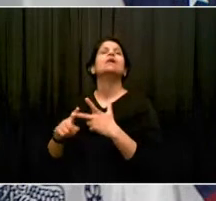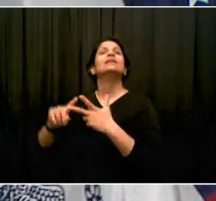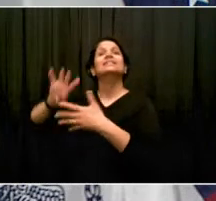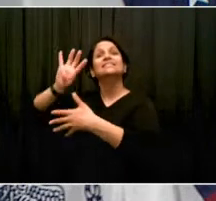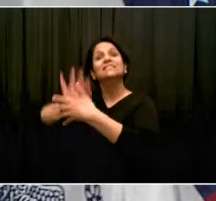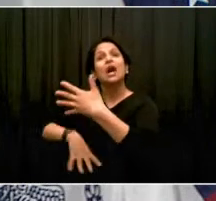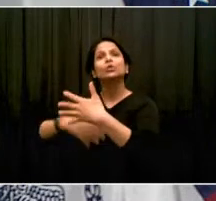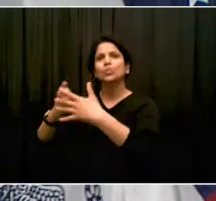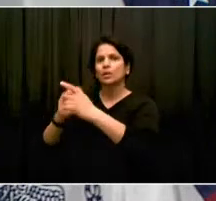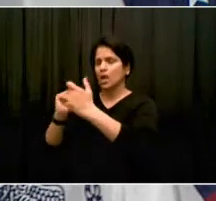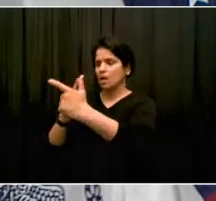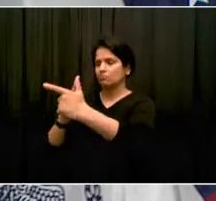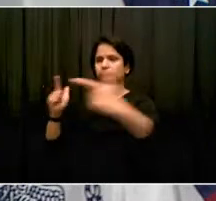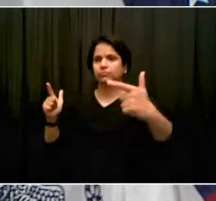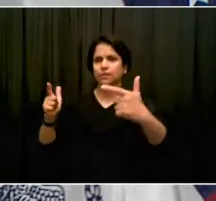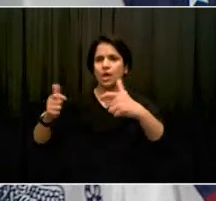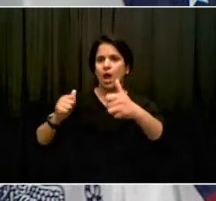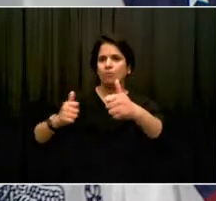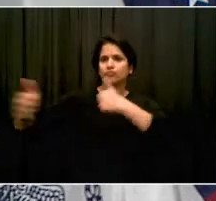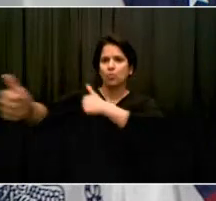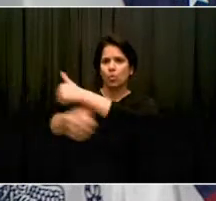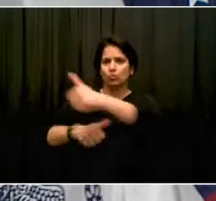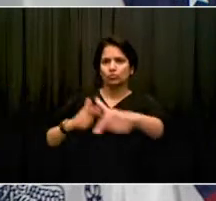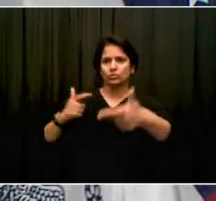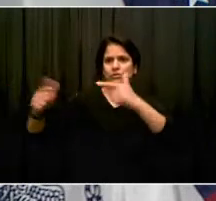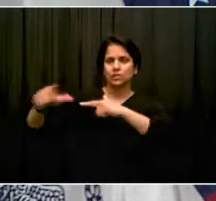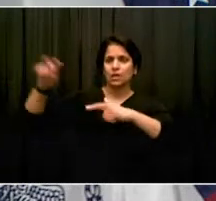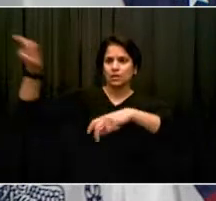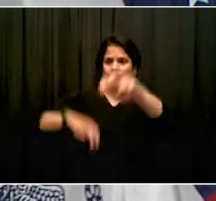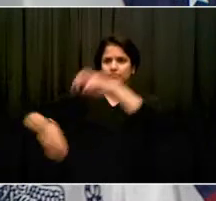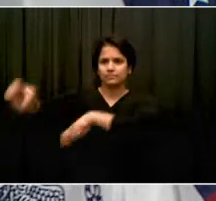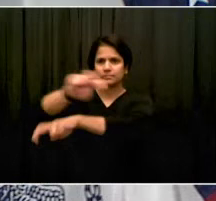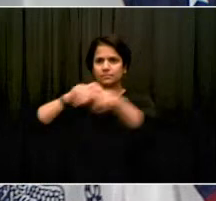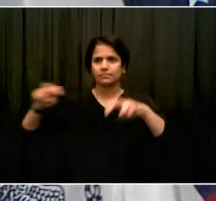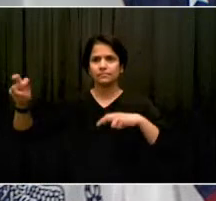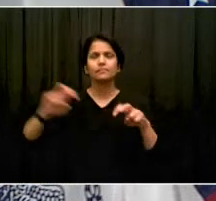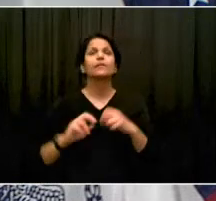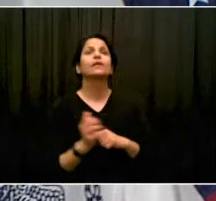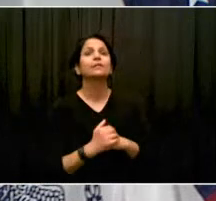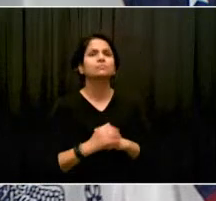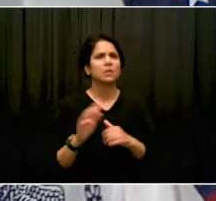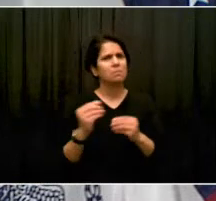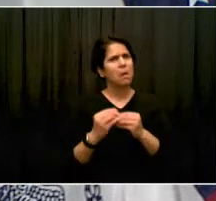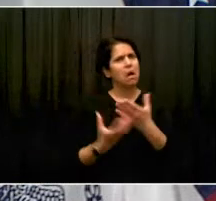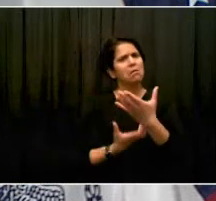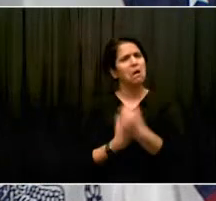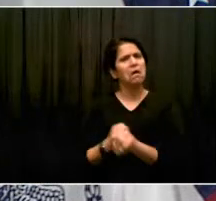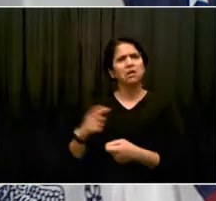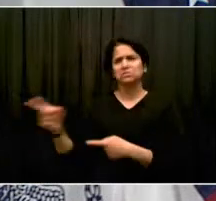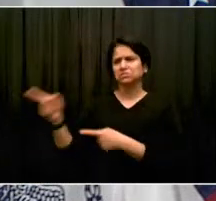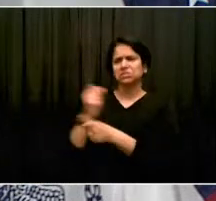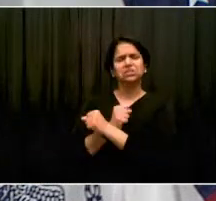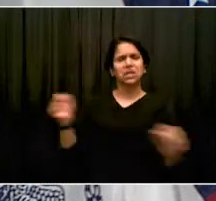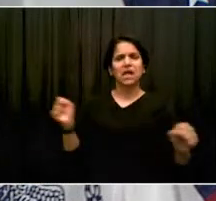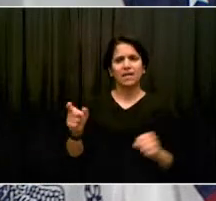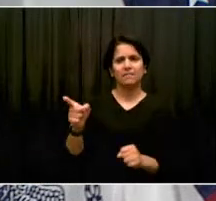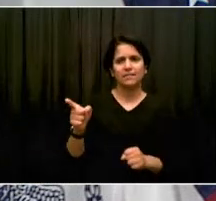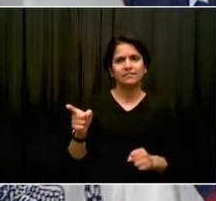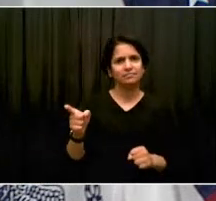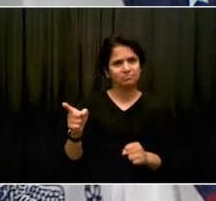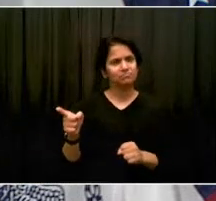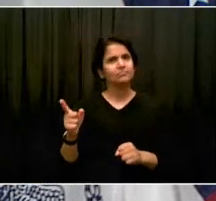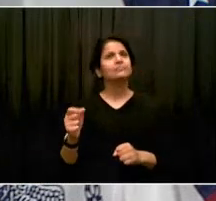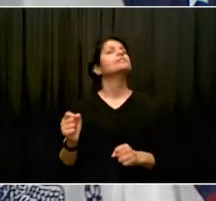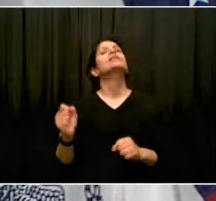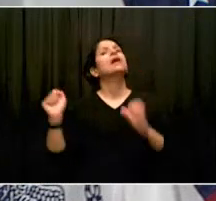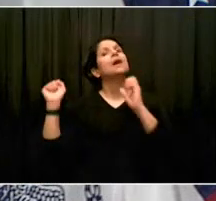that folks are going to be able to come back safely, and by coming back, they'll be able to serve New Yorkers better. And we need to